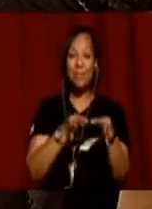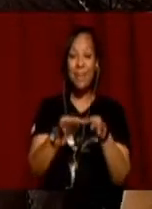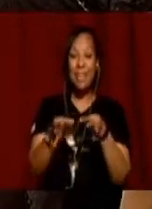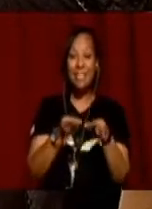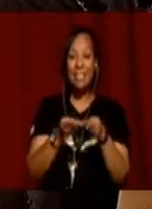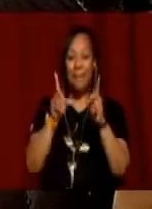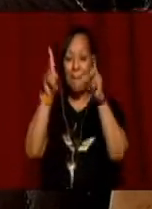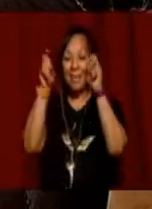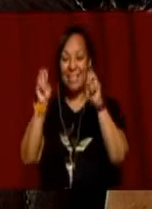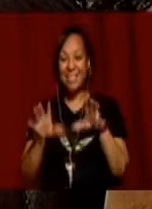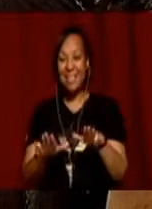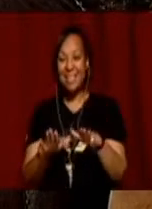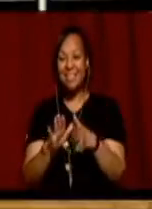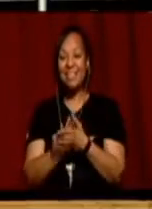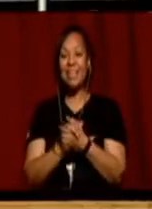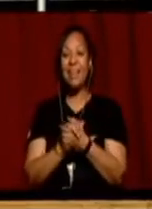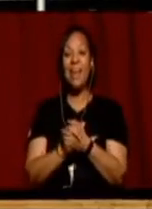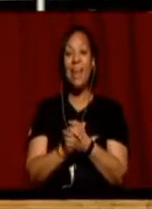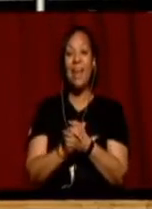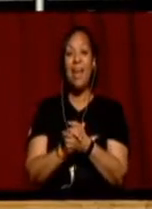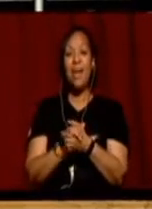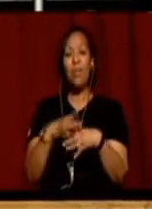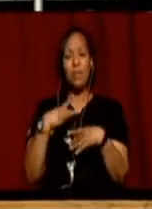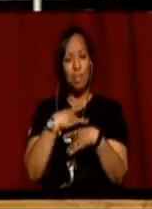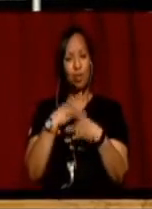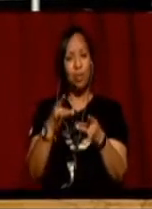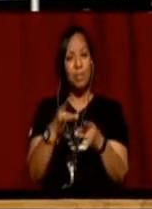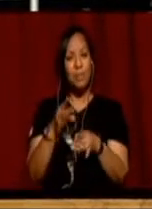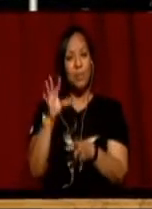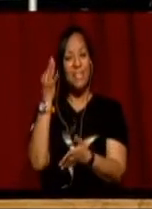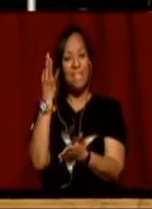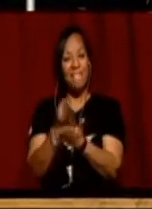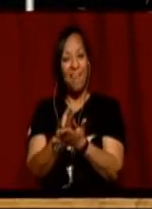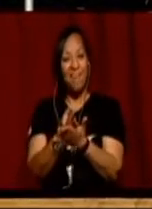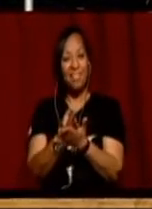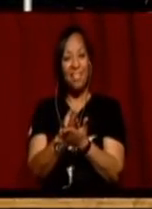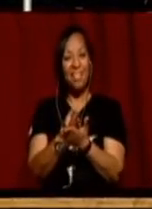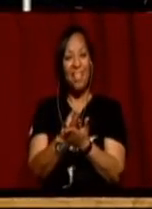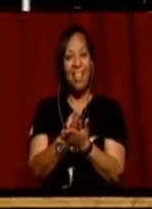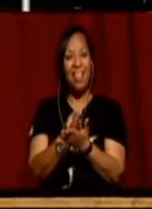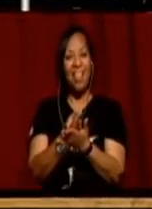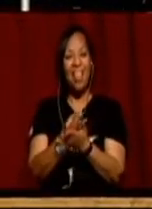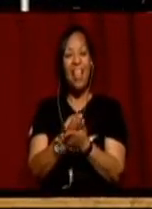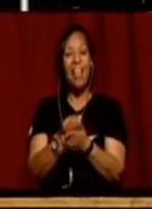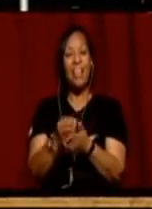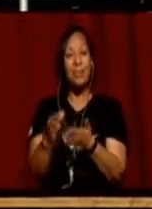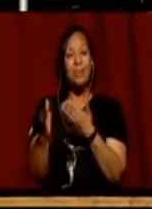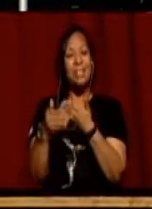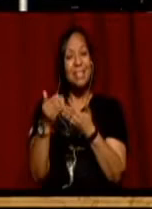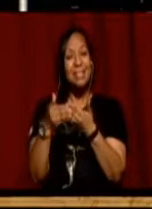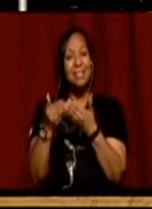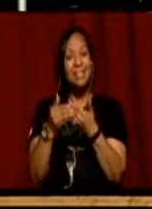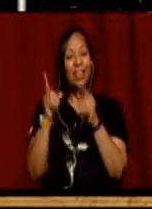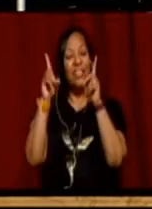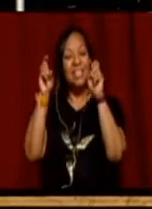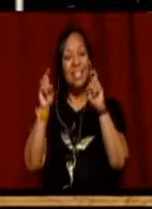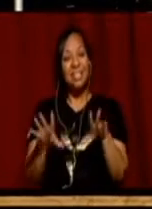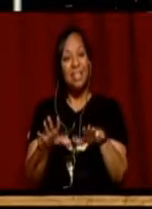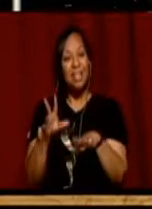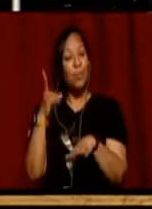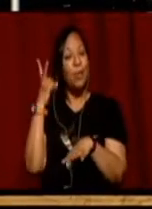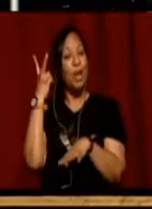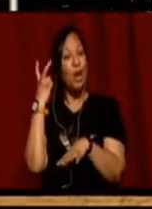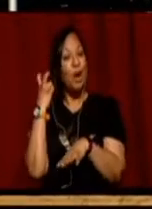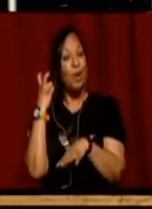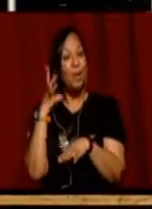about the testing, and what intrigued me was the fact that it was much simpler than some of the testing that we had heard